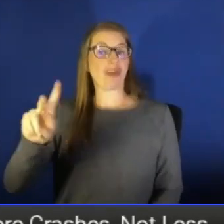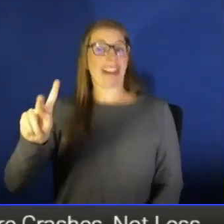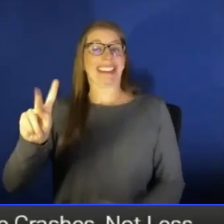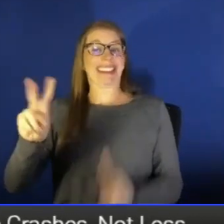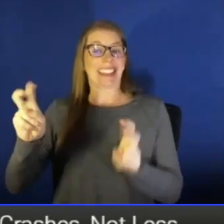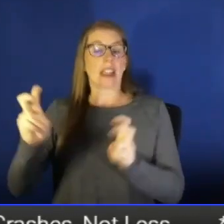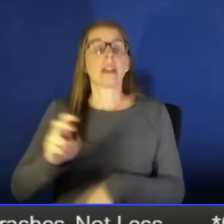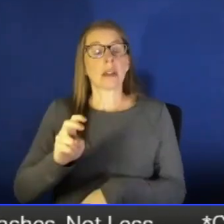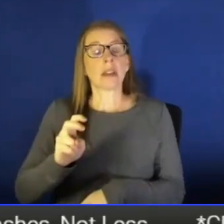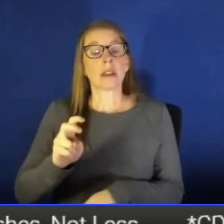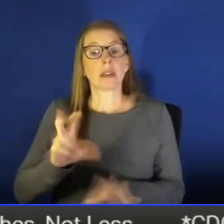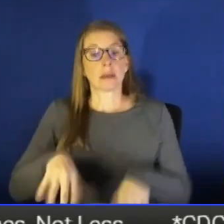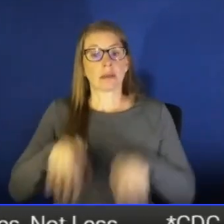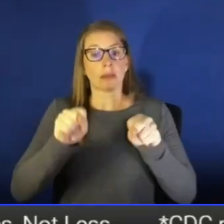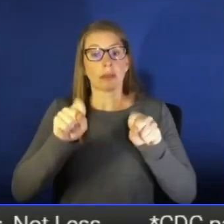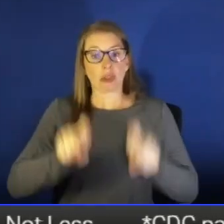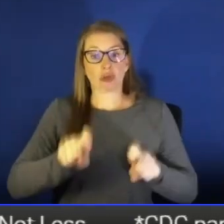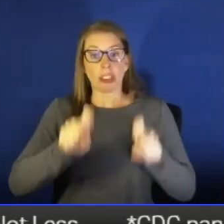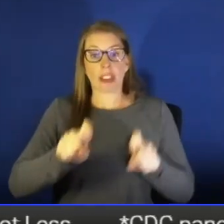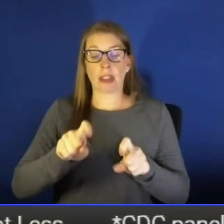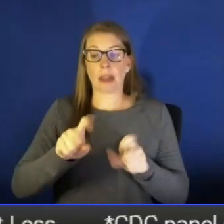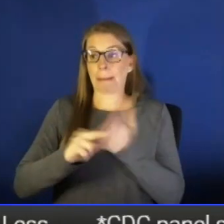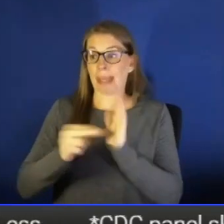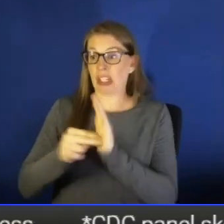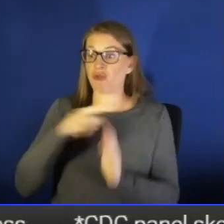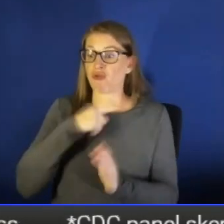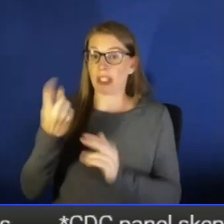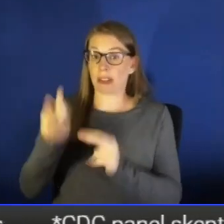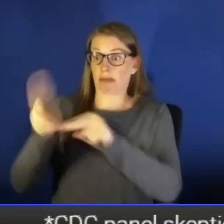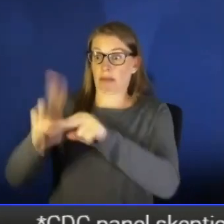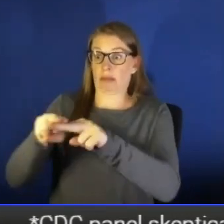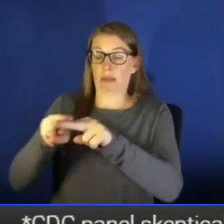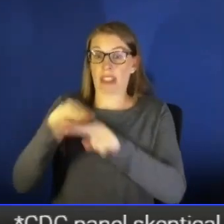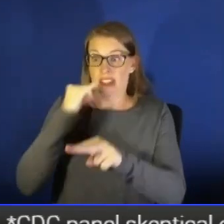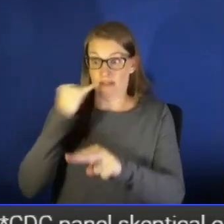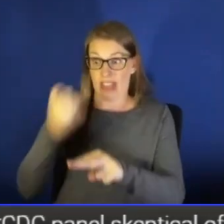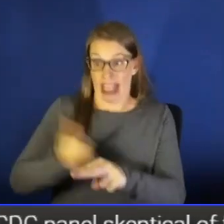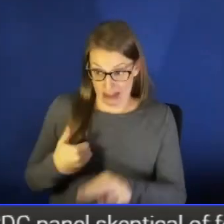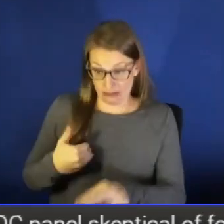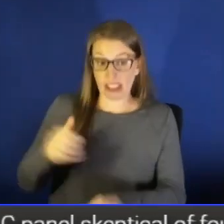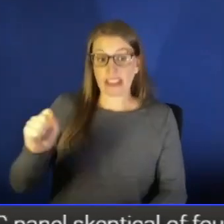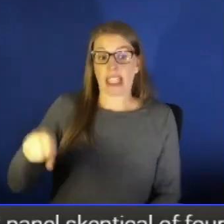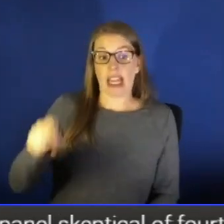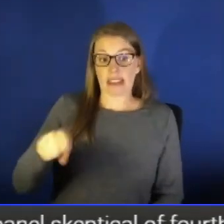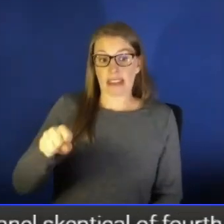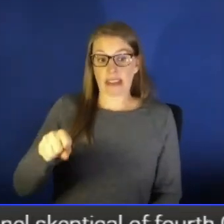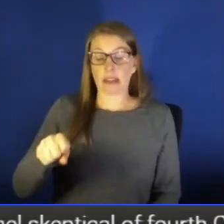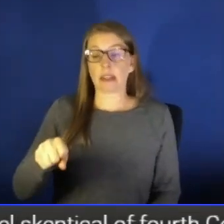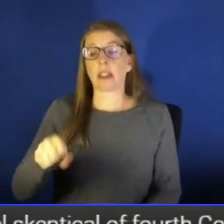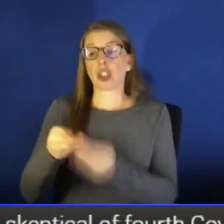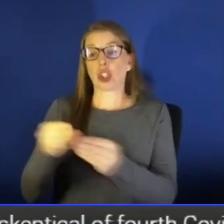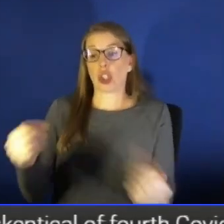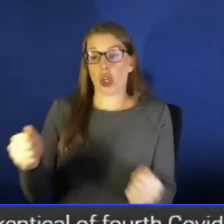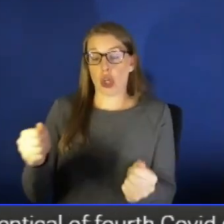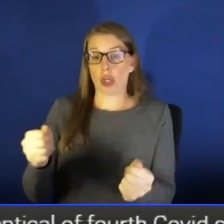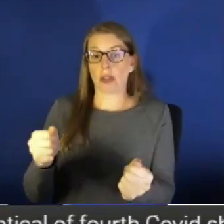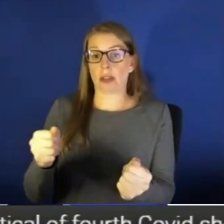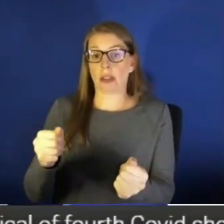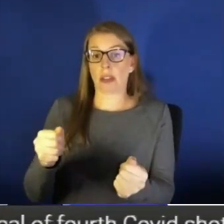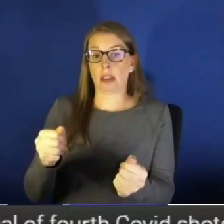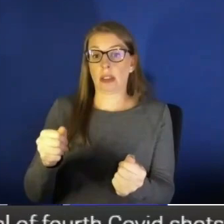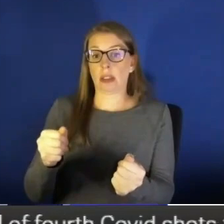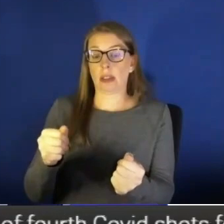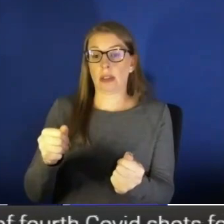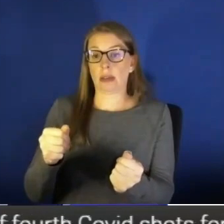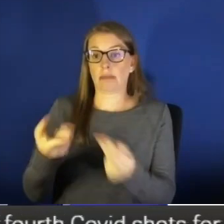at higher risk. And if you do have it, the chances of saying you are truly cured is much, much higher. I